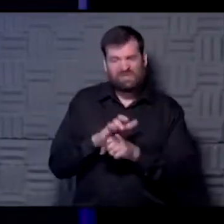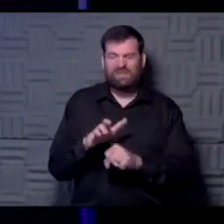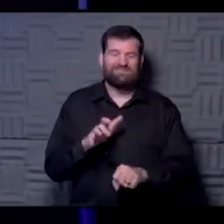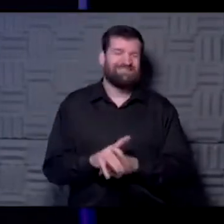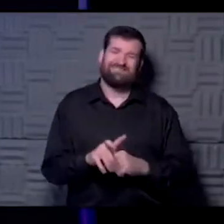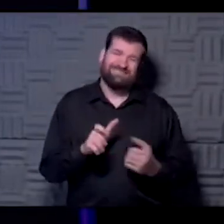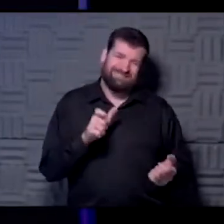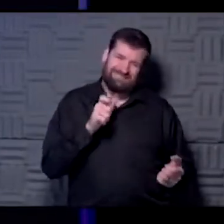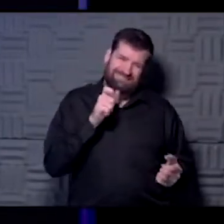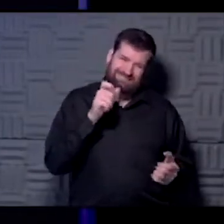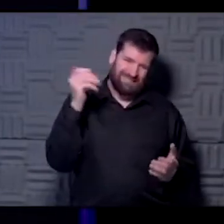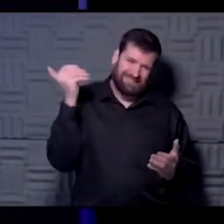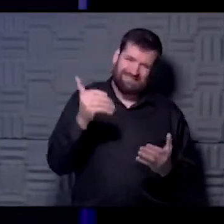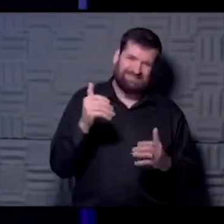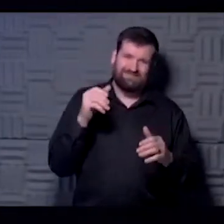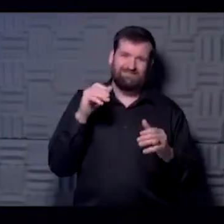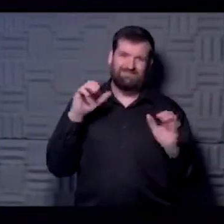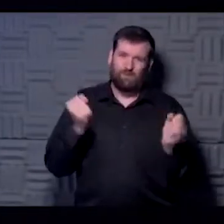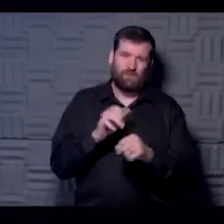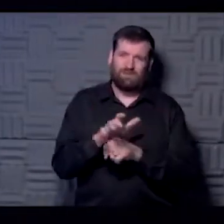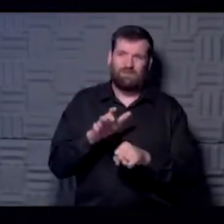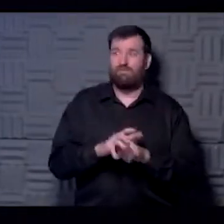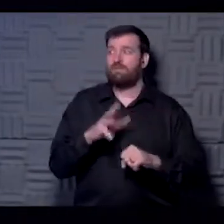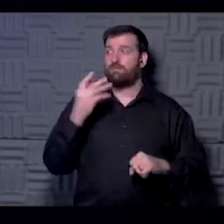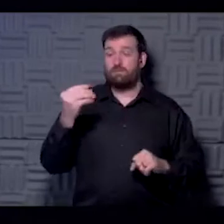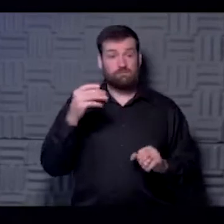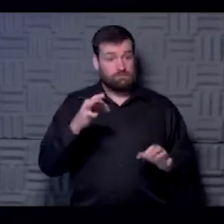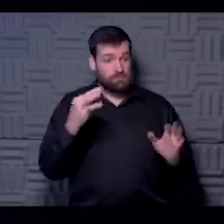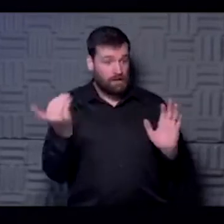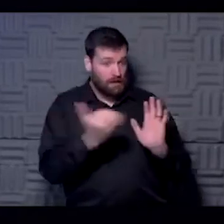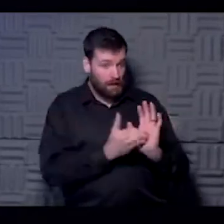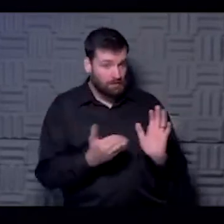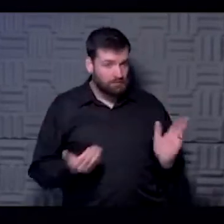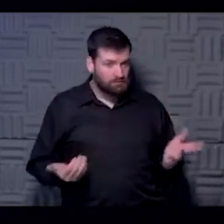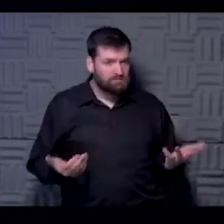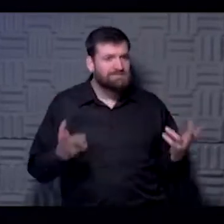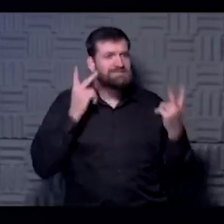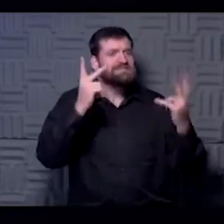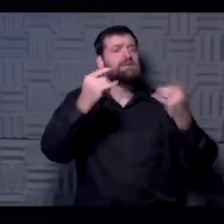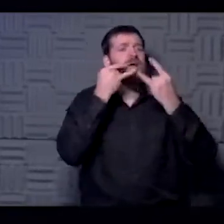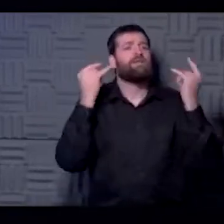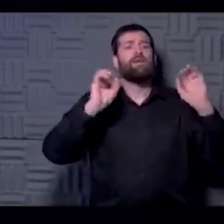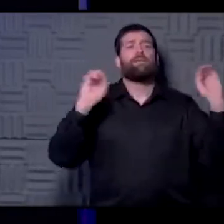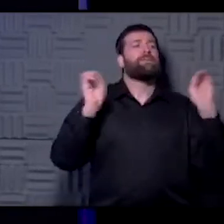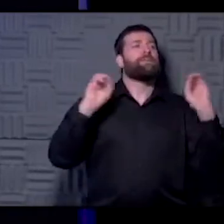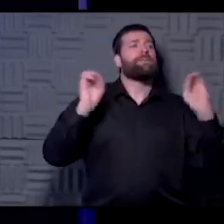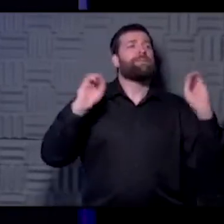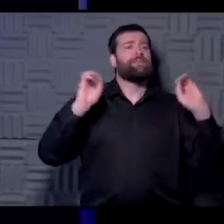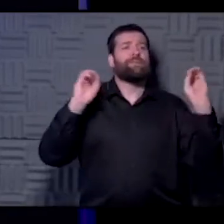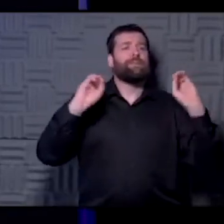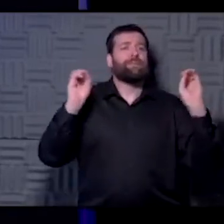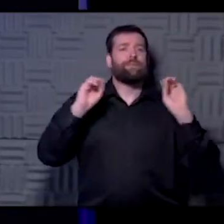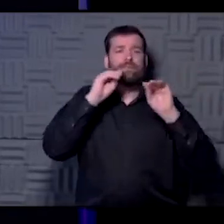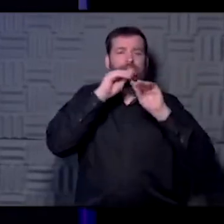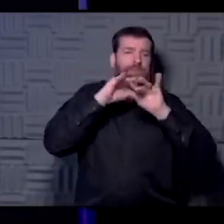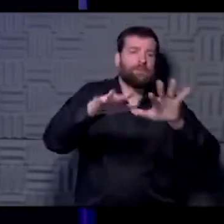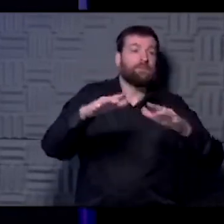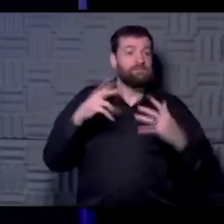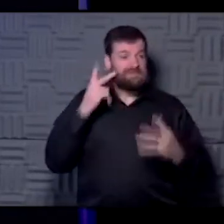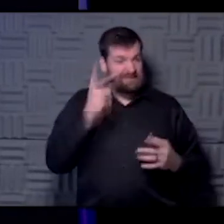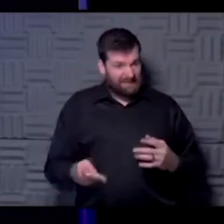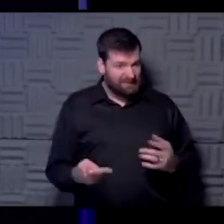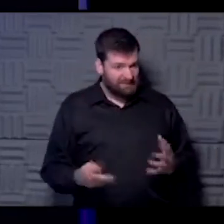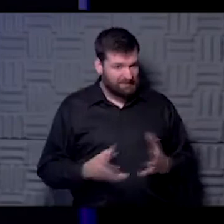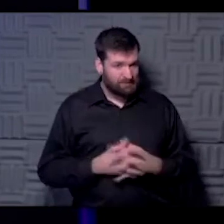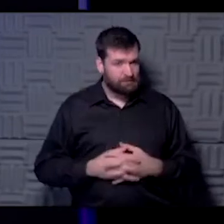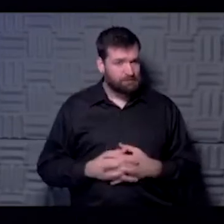didn't get quite cold enough to really see your breath very well. Yeah, there it is. Do it again. Do it again. Look at that guy with the mask. You don't see a breath cloud. Watch him. There